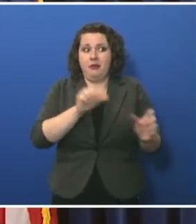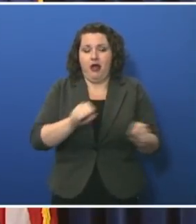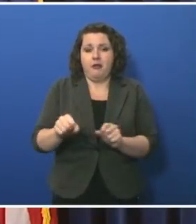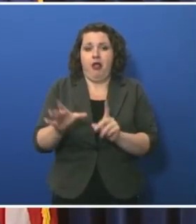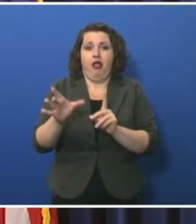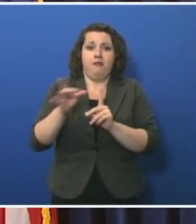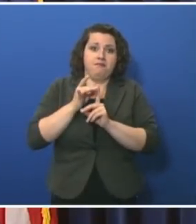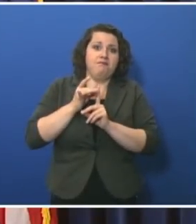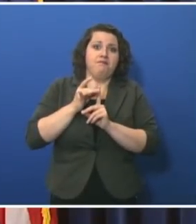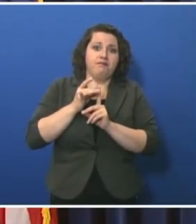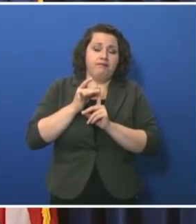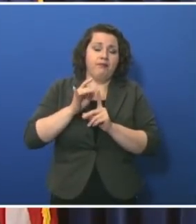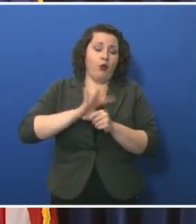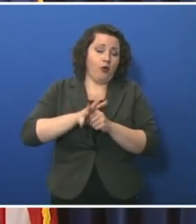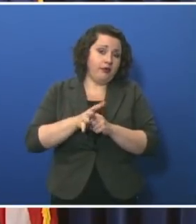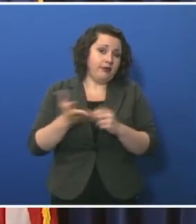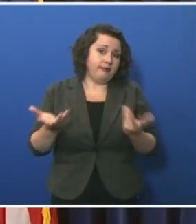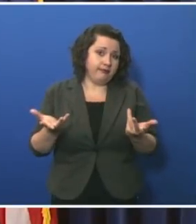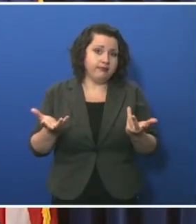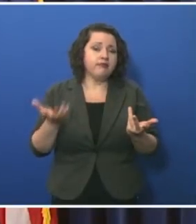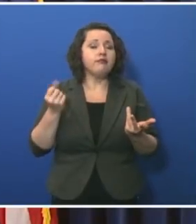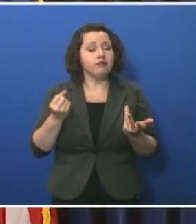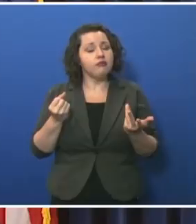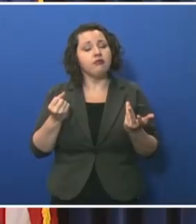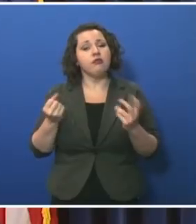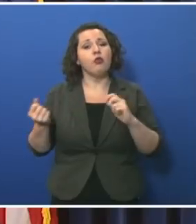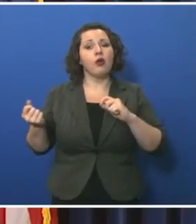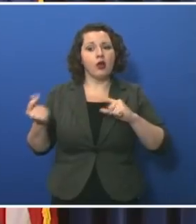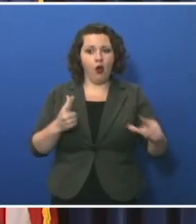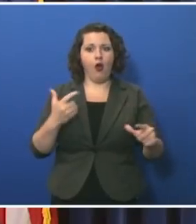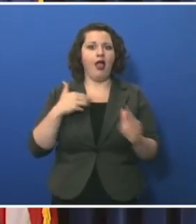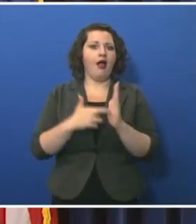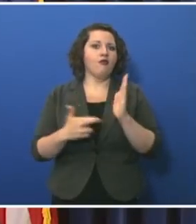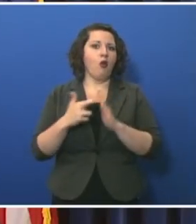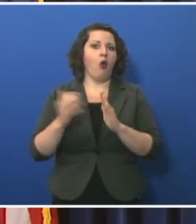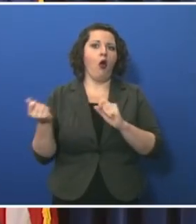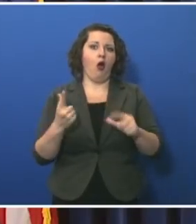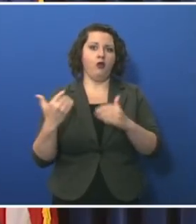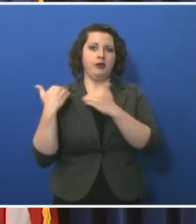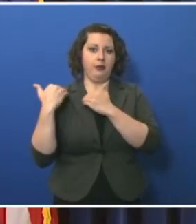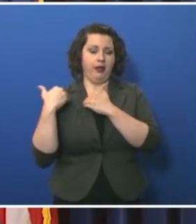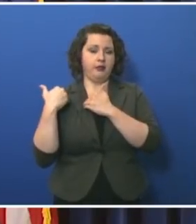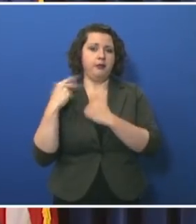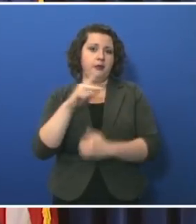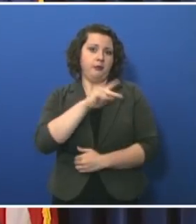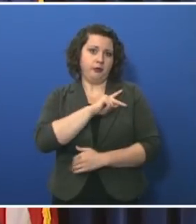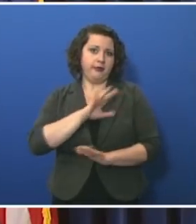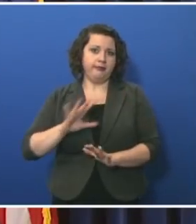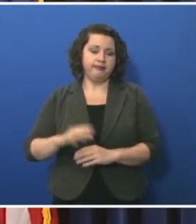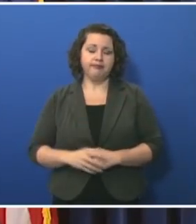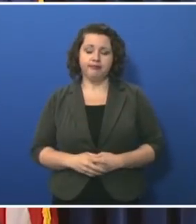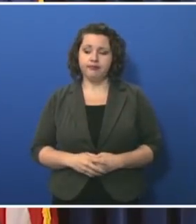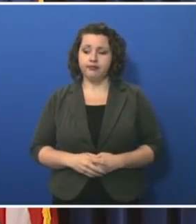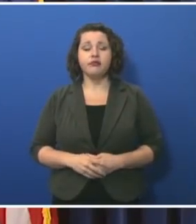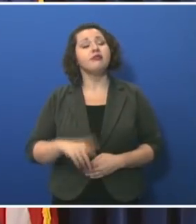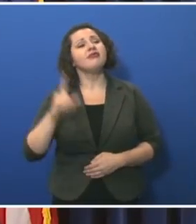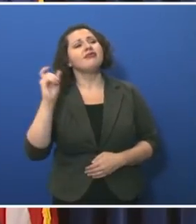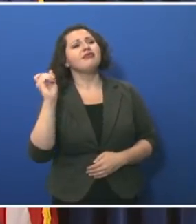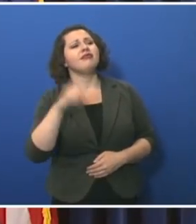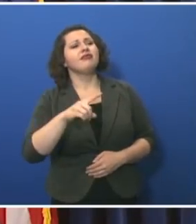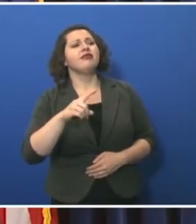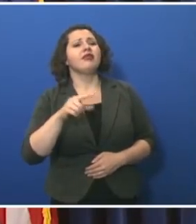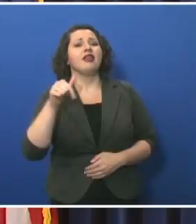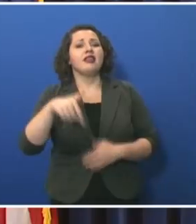potentially getting COVID-19. So we all have a role to play in that. So. Governor, this morning the